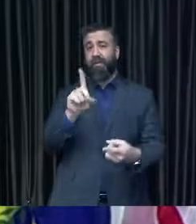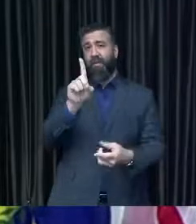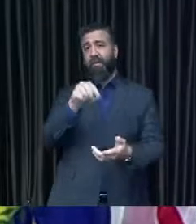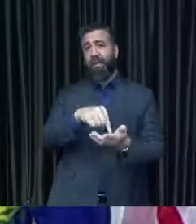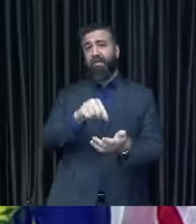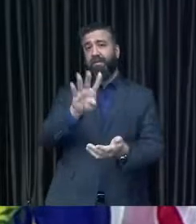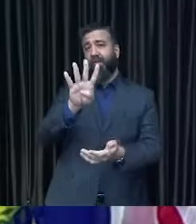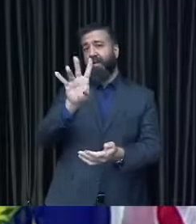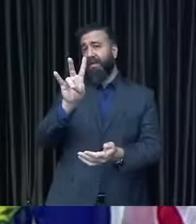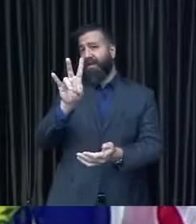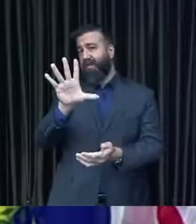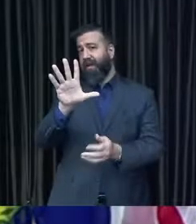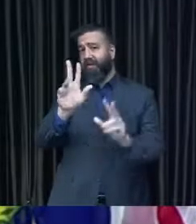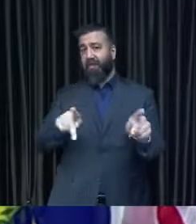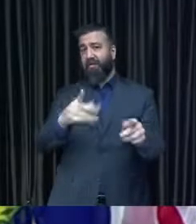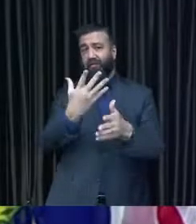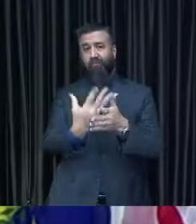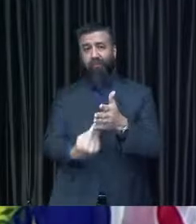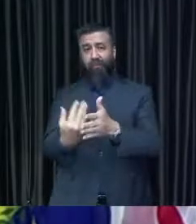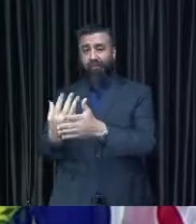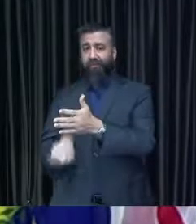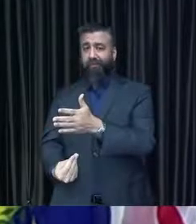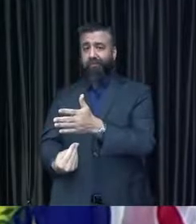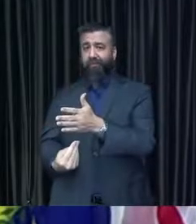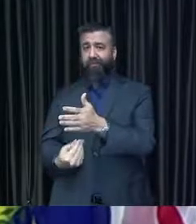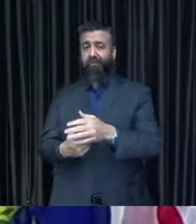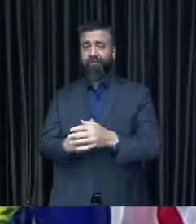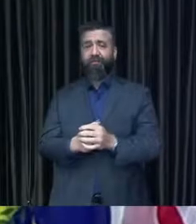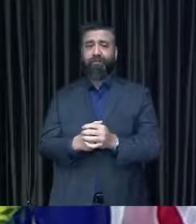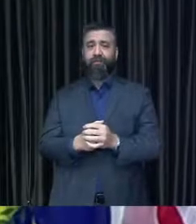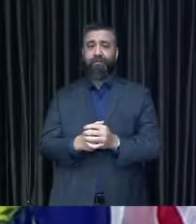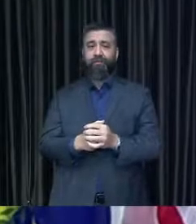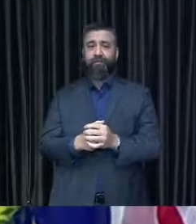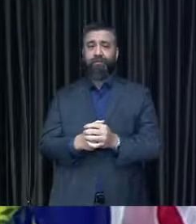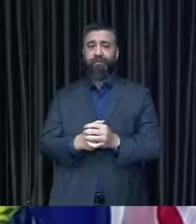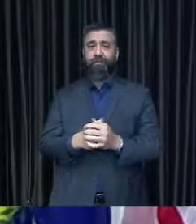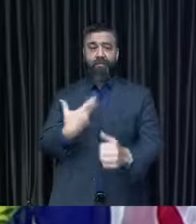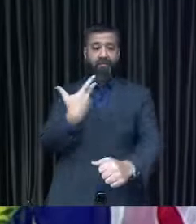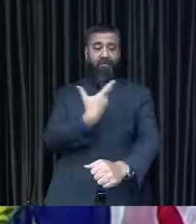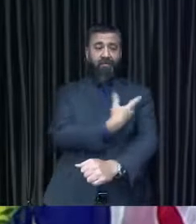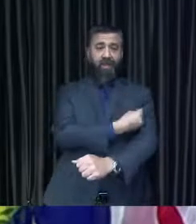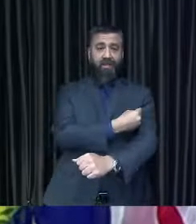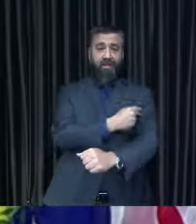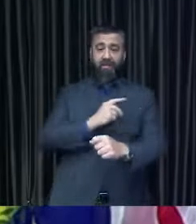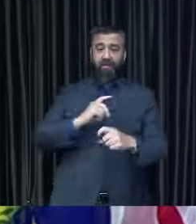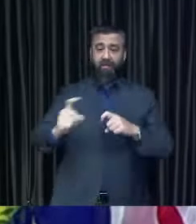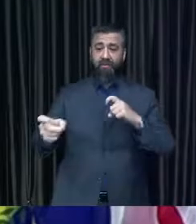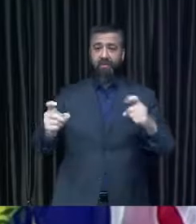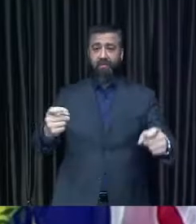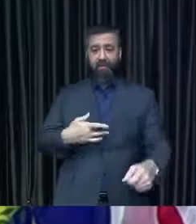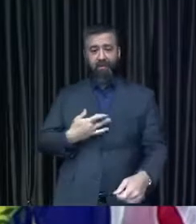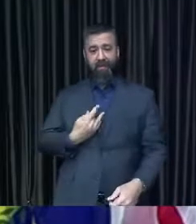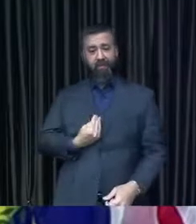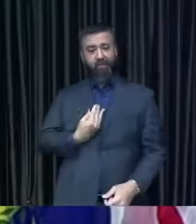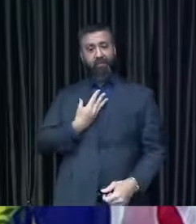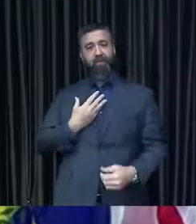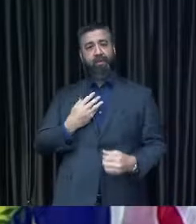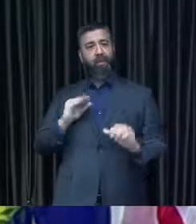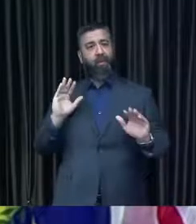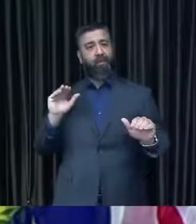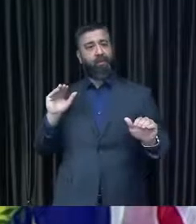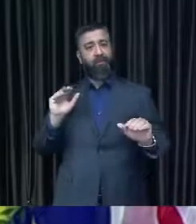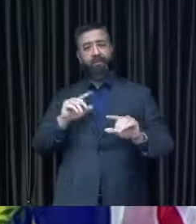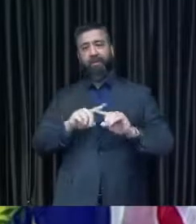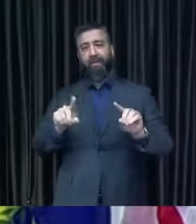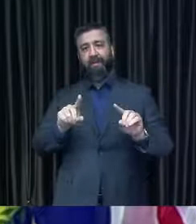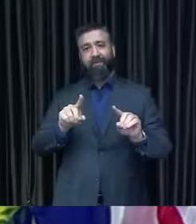1,475 of our neighbors, friends, and family members to this pandemic. Vaccine distribution has given us all hope, but the rollout across